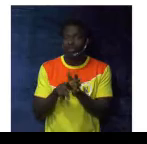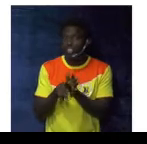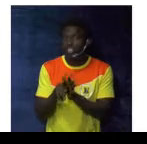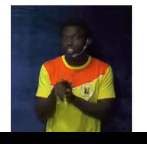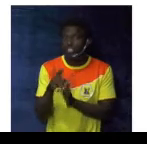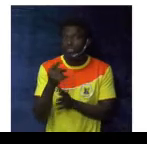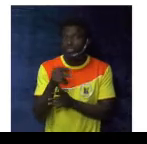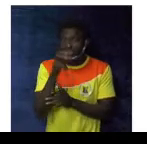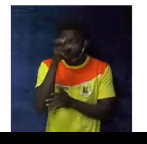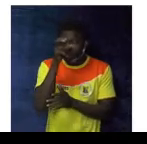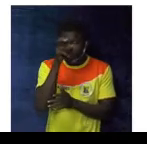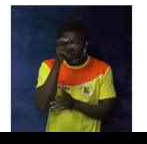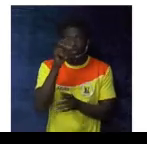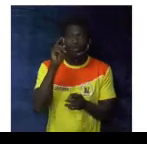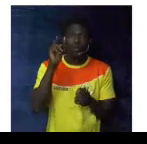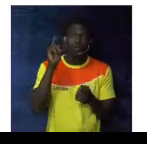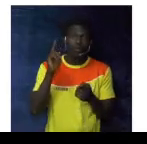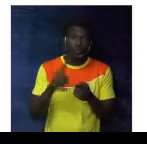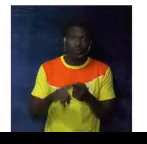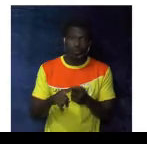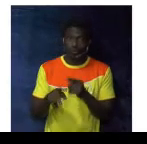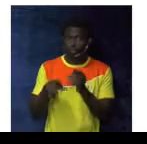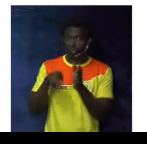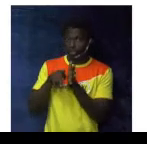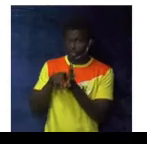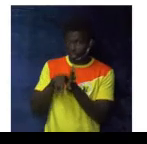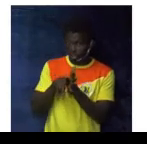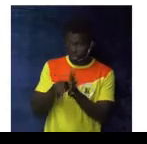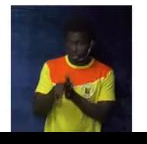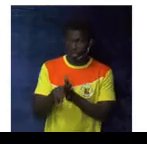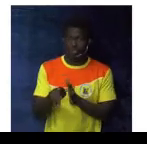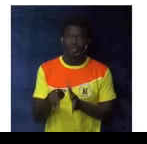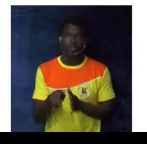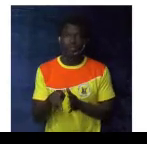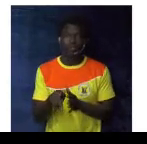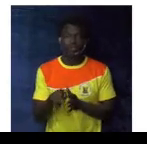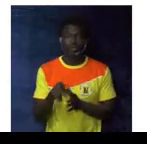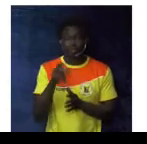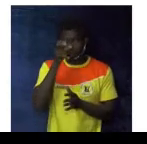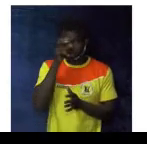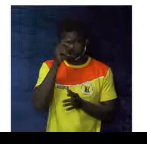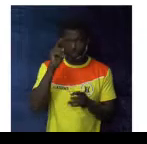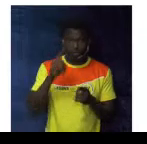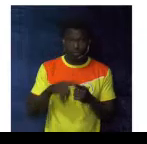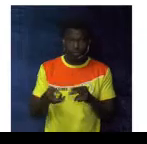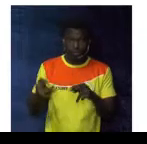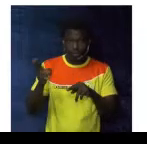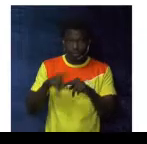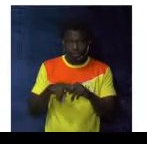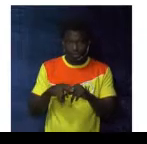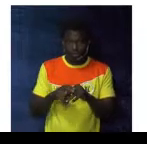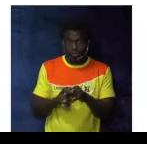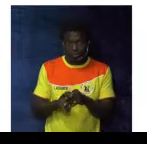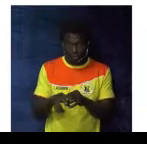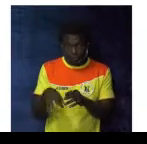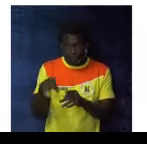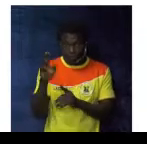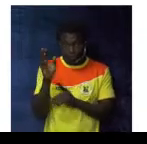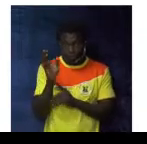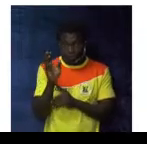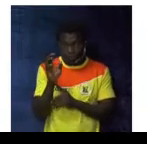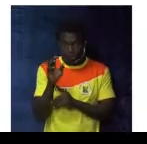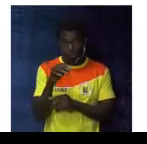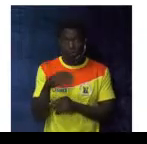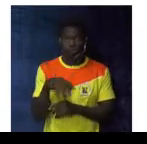improve quantity and quality of crops. You can use insecticide now to kill insects, and when you do that,